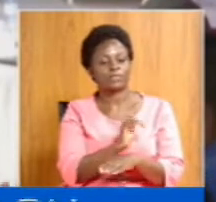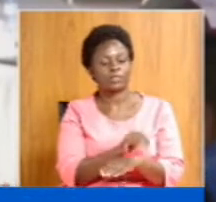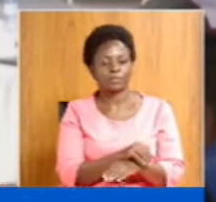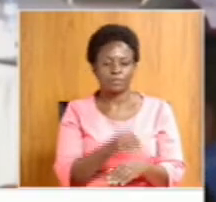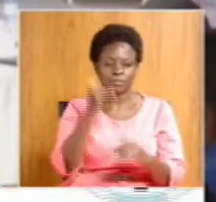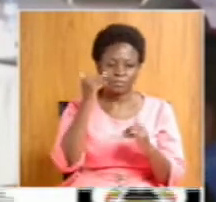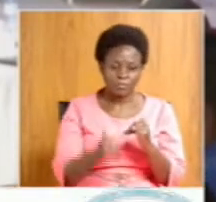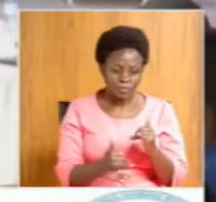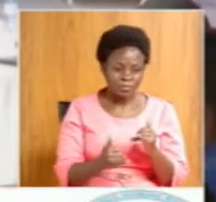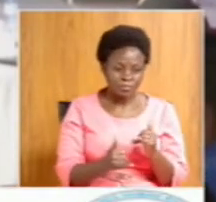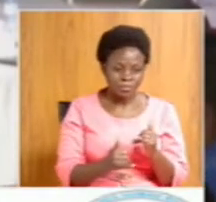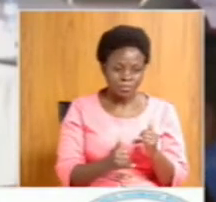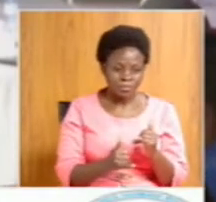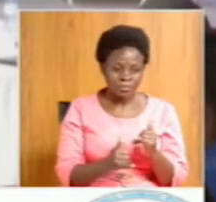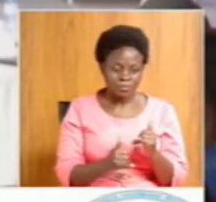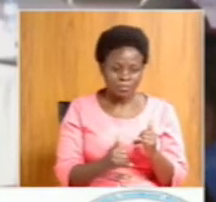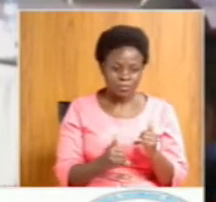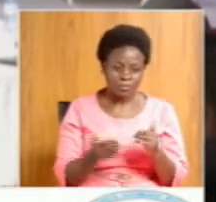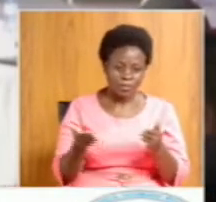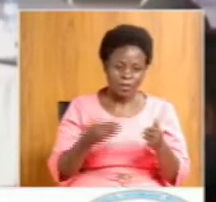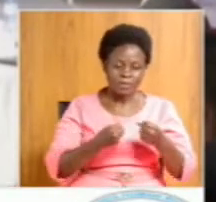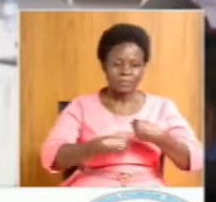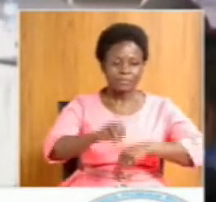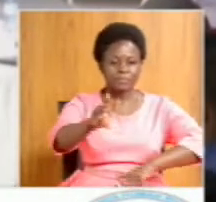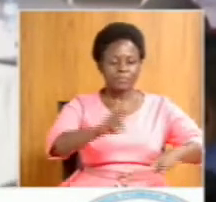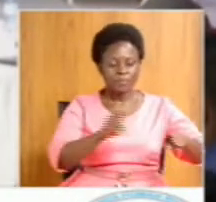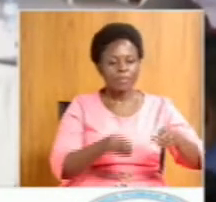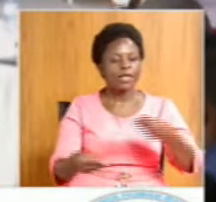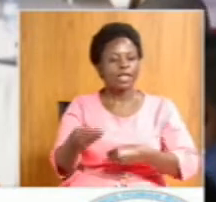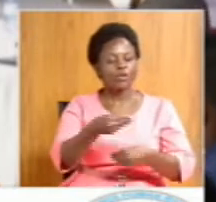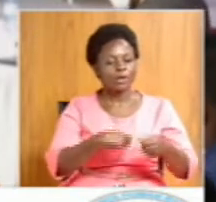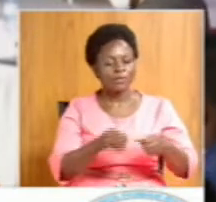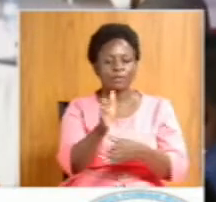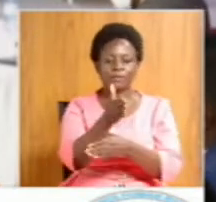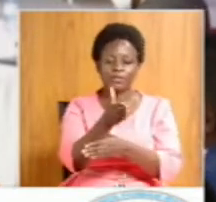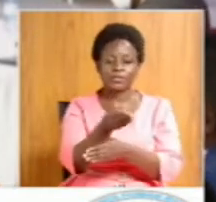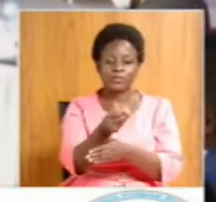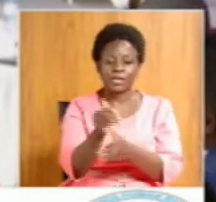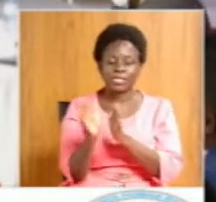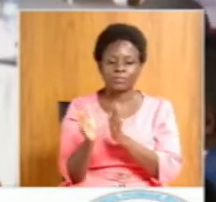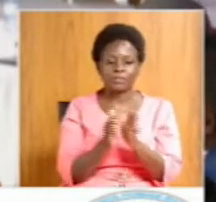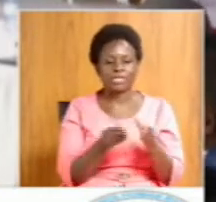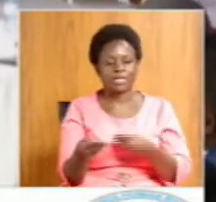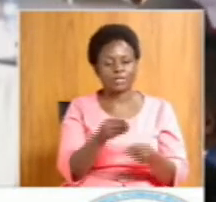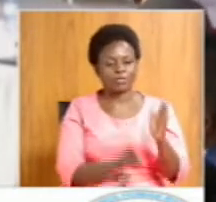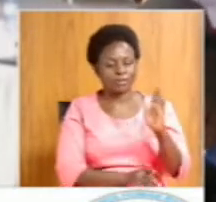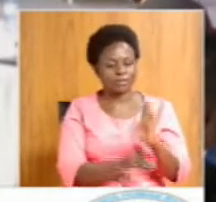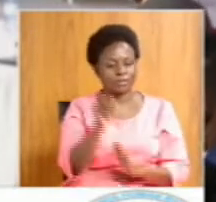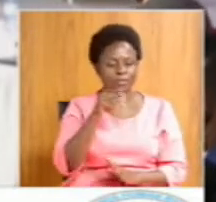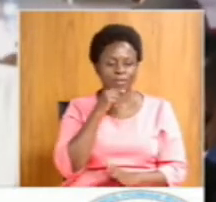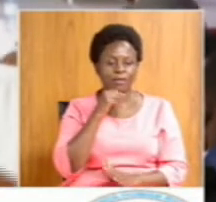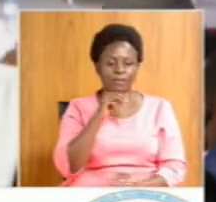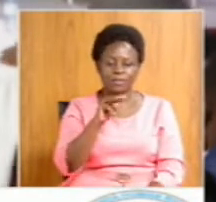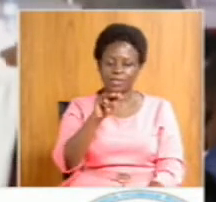and last but not least we have the acting director economic affairs minutes of finance planning and economic development Mr.